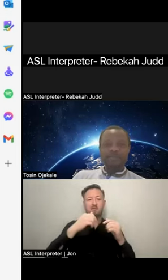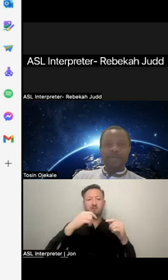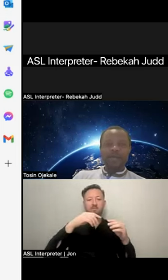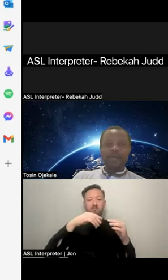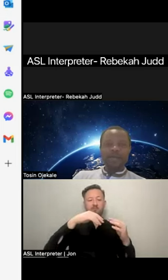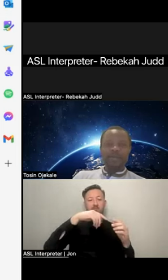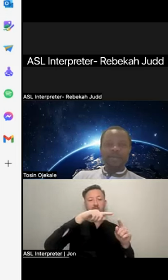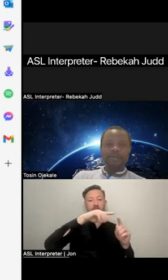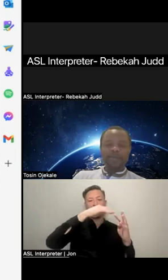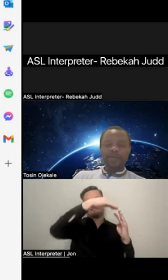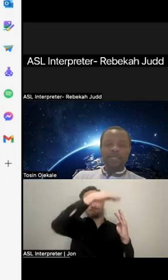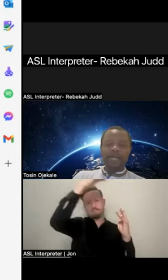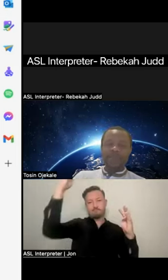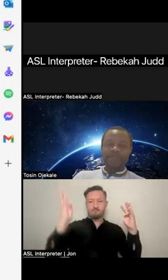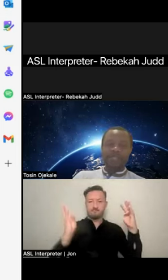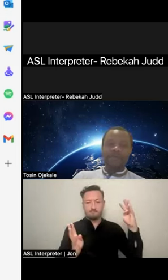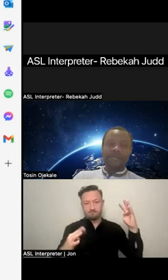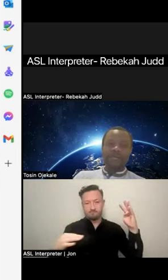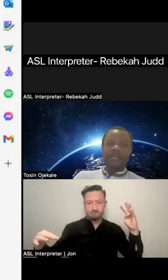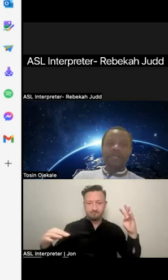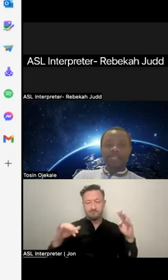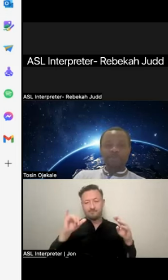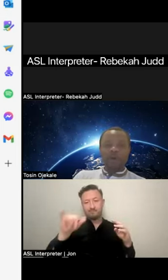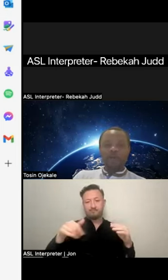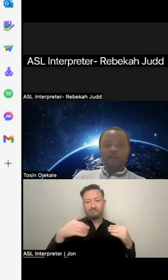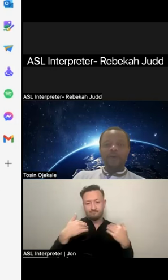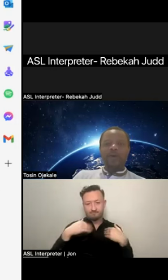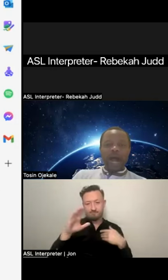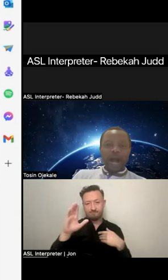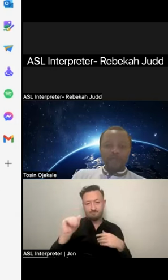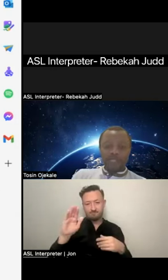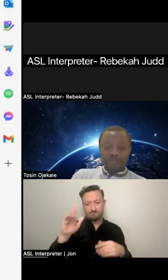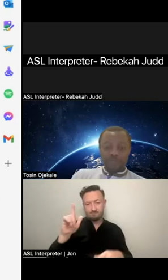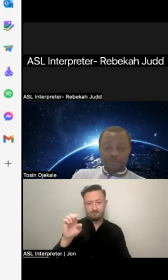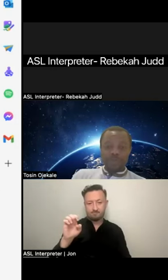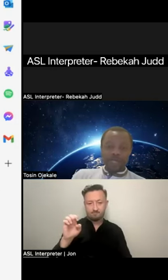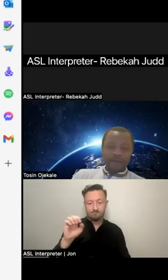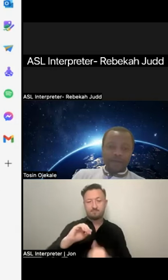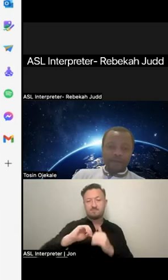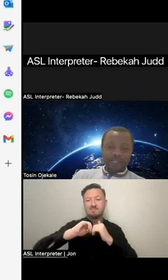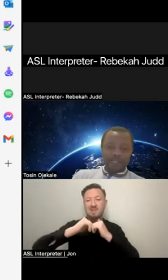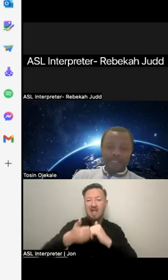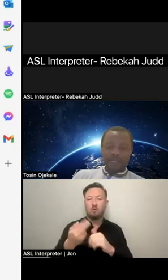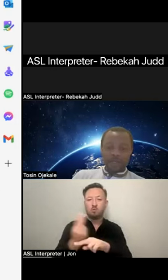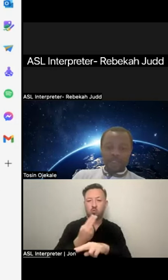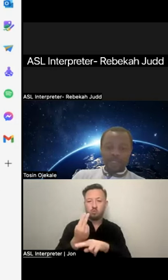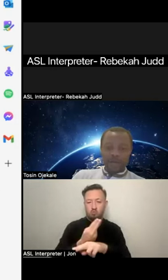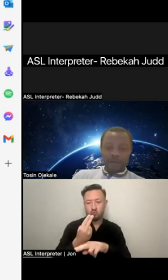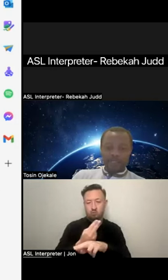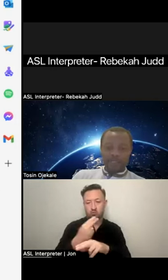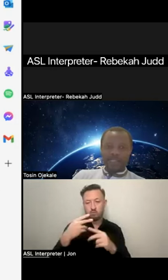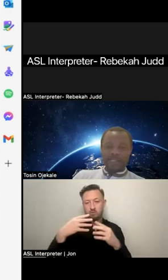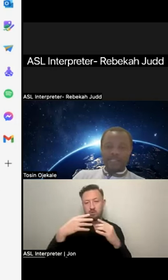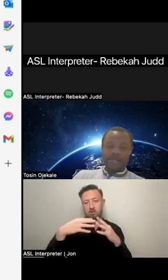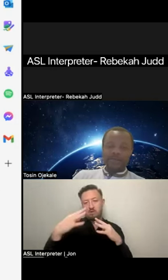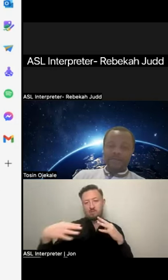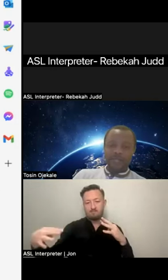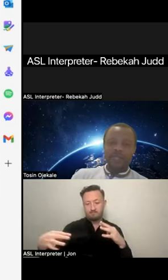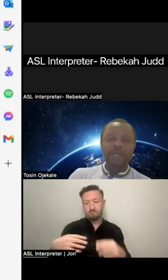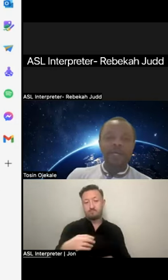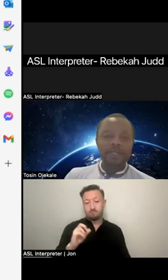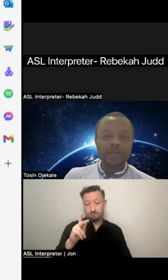this building that you see, okay? It's more of how it is used around this, not about this in